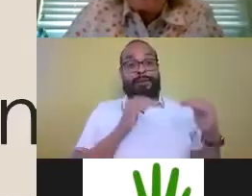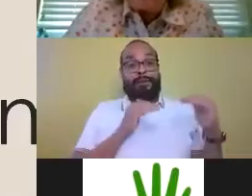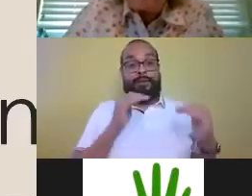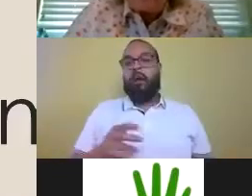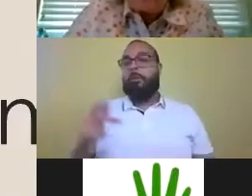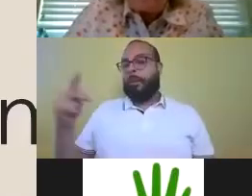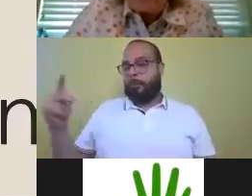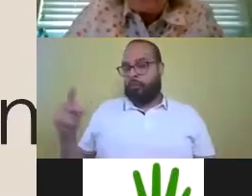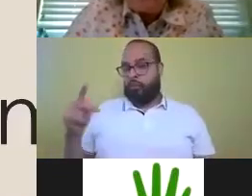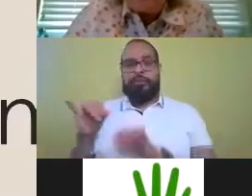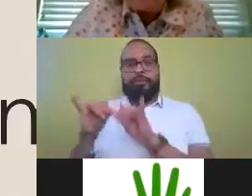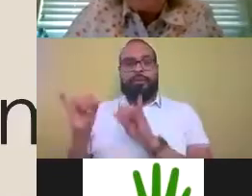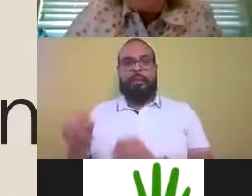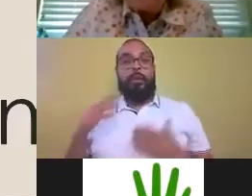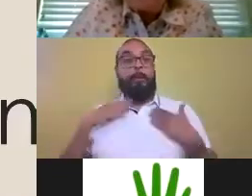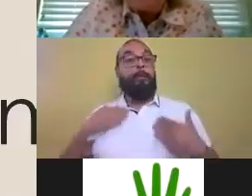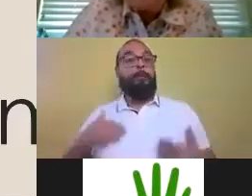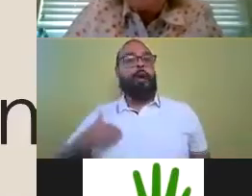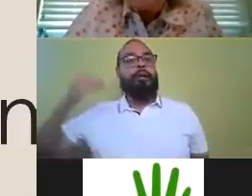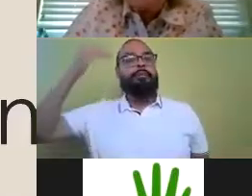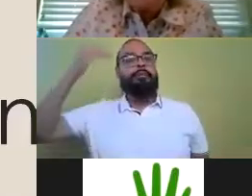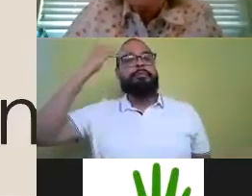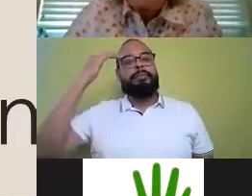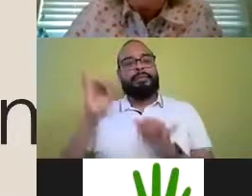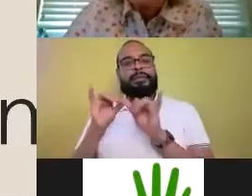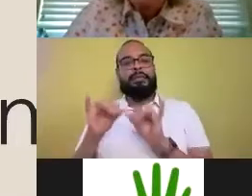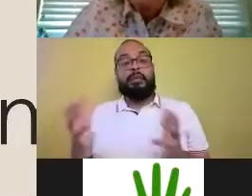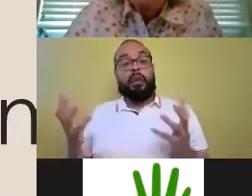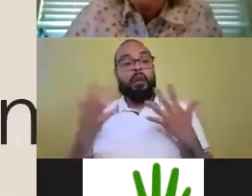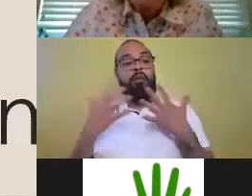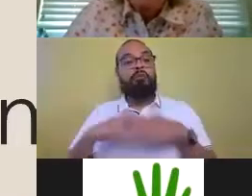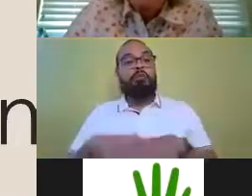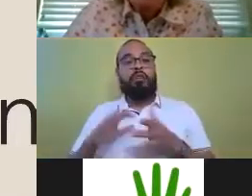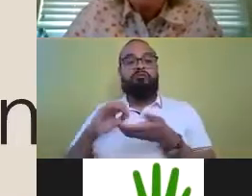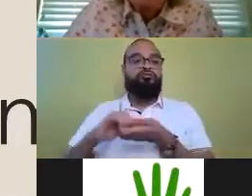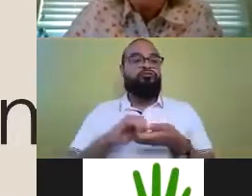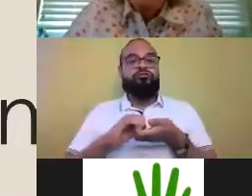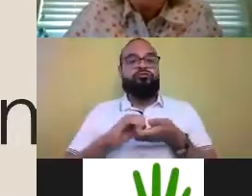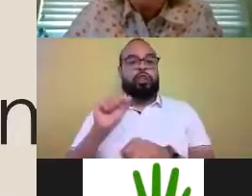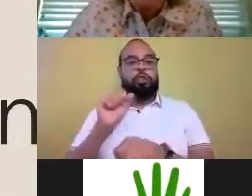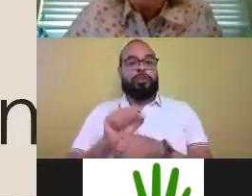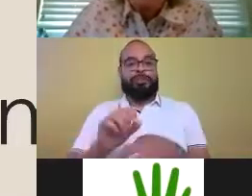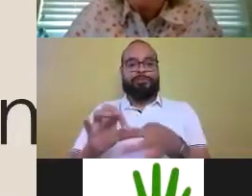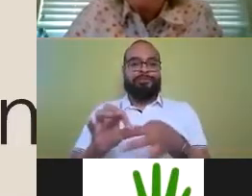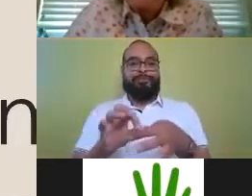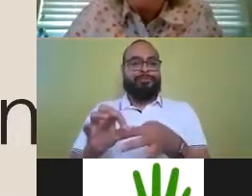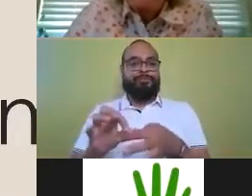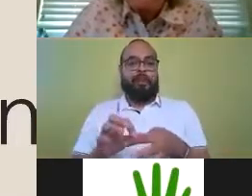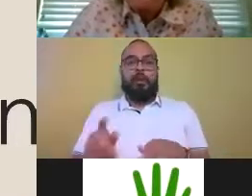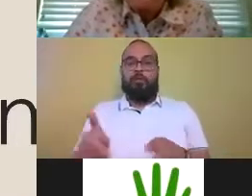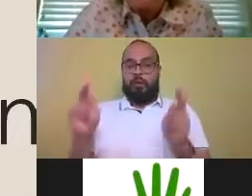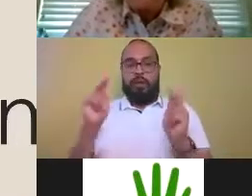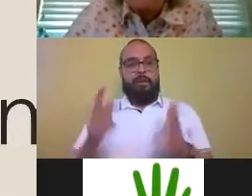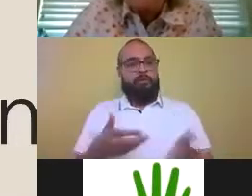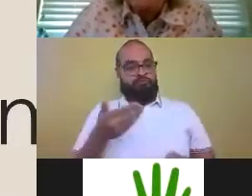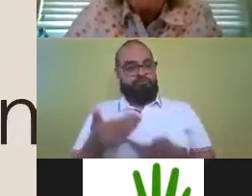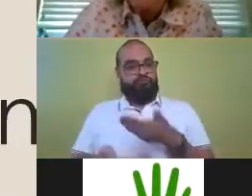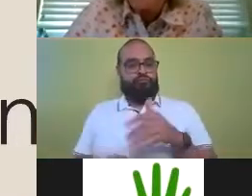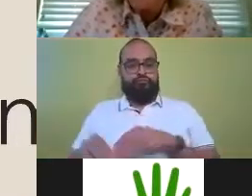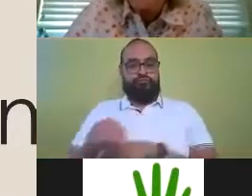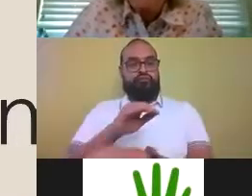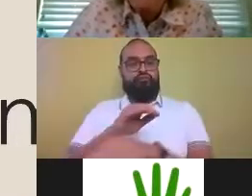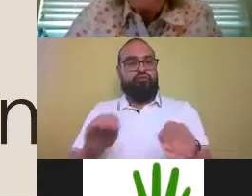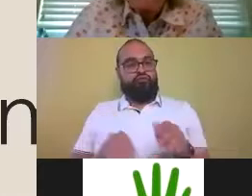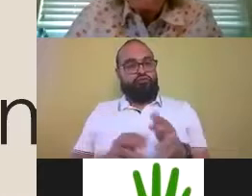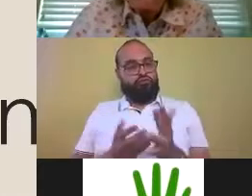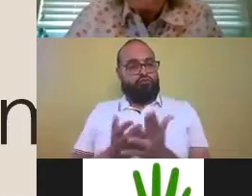proprioceptive system, our body awareness system work together to really allow us to fluidly move through our environment